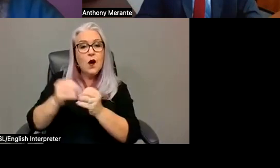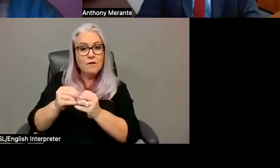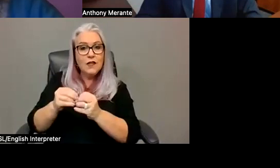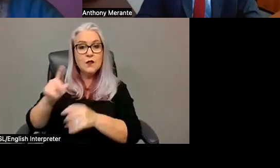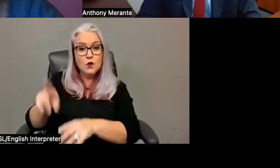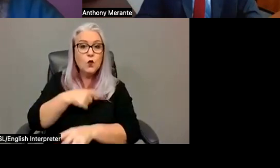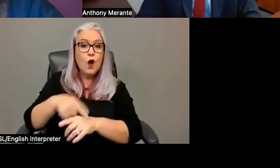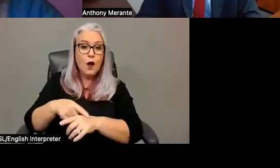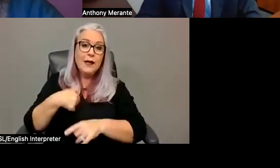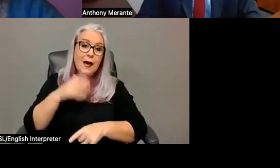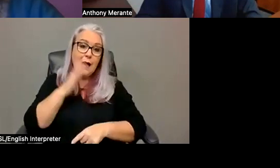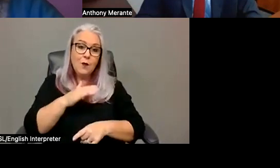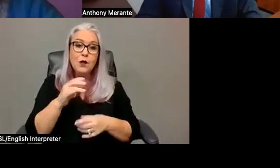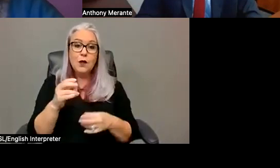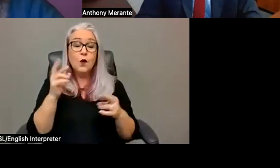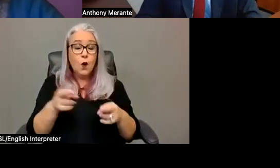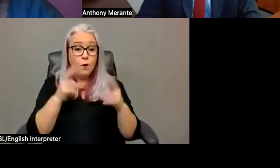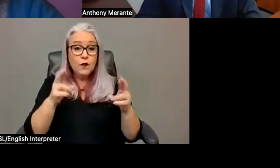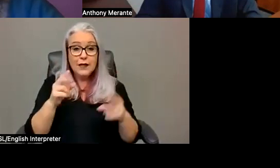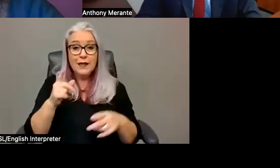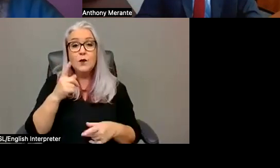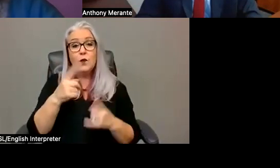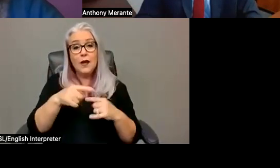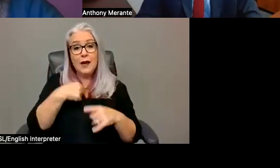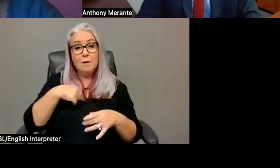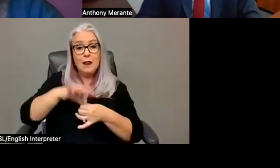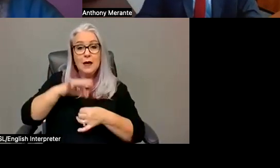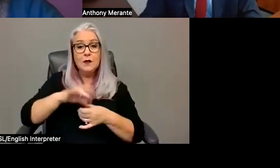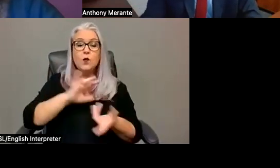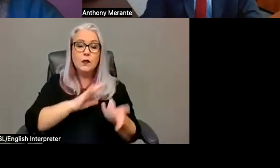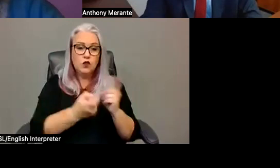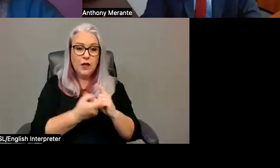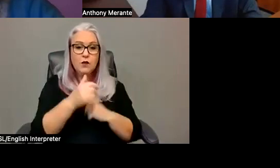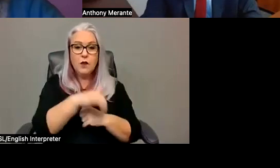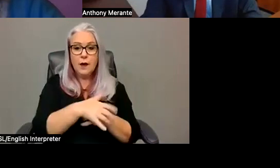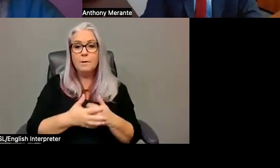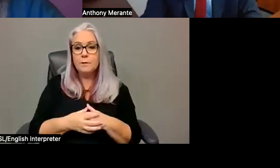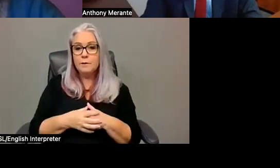I will make term limits go back to 2 4-year terms when I'm elected. Thank you very much. Thank you.